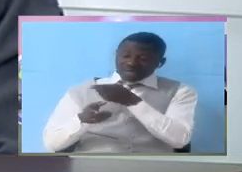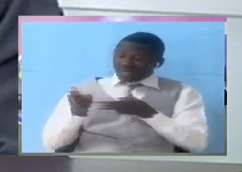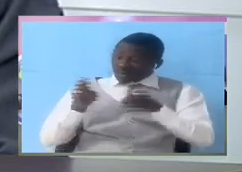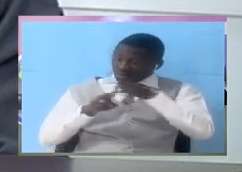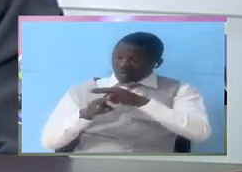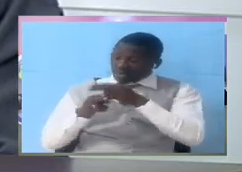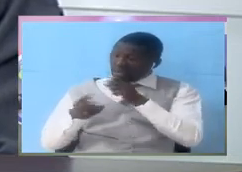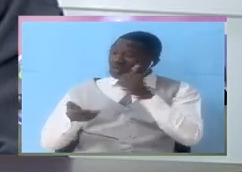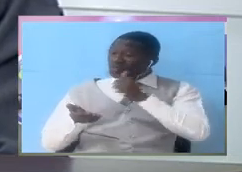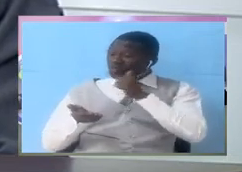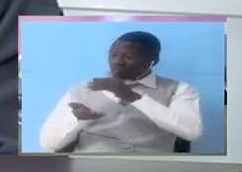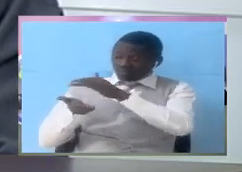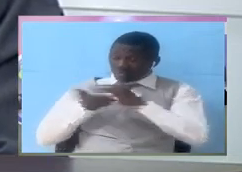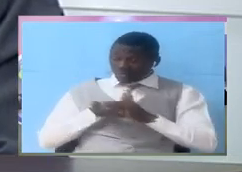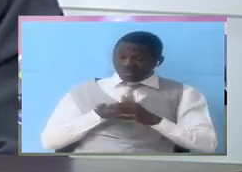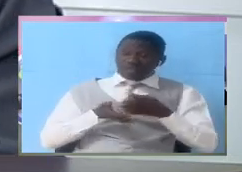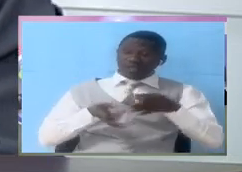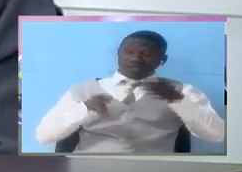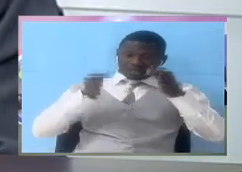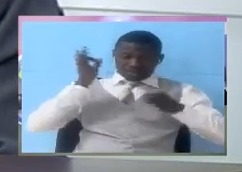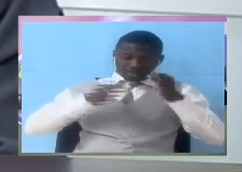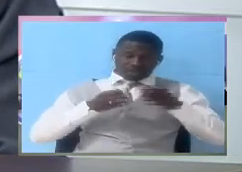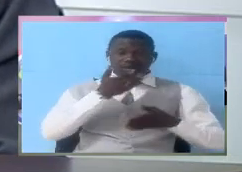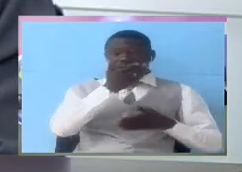prosecutions. Lead counsel.